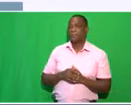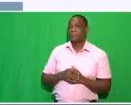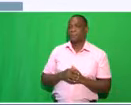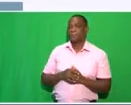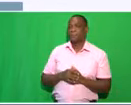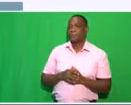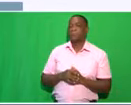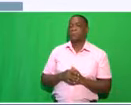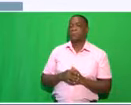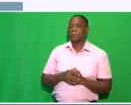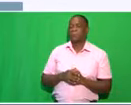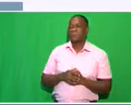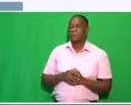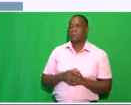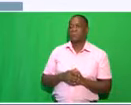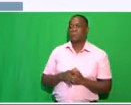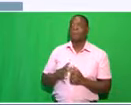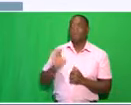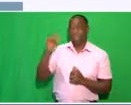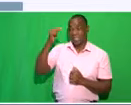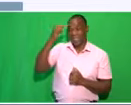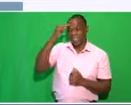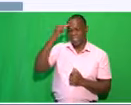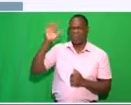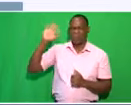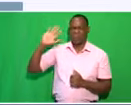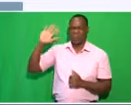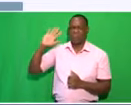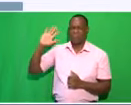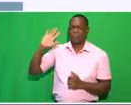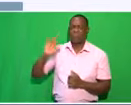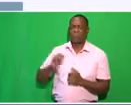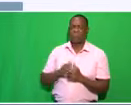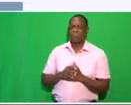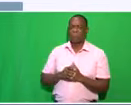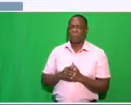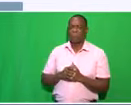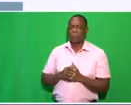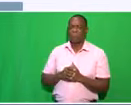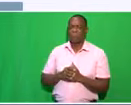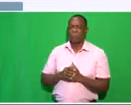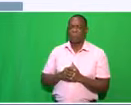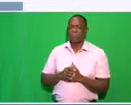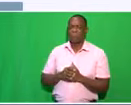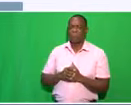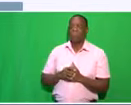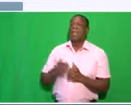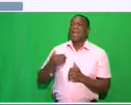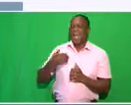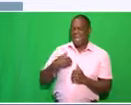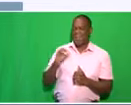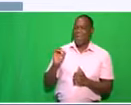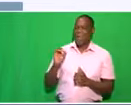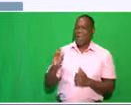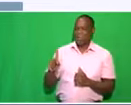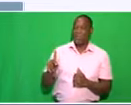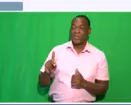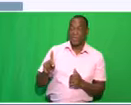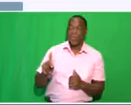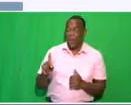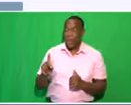So that the government of the day could have an opportunity, first of all, of winning the